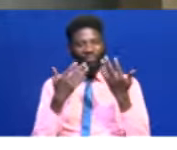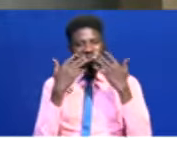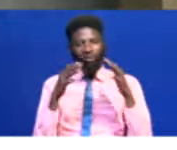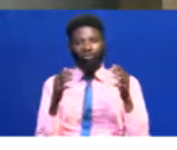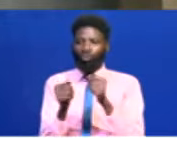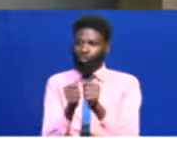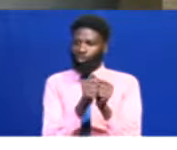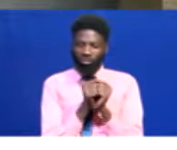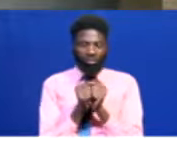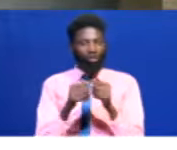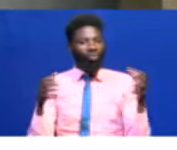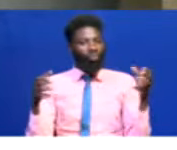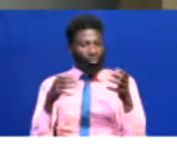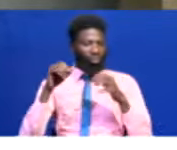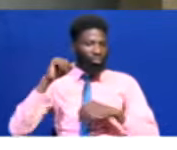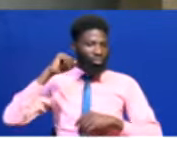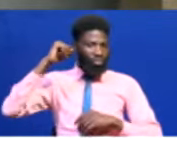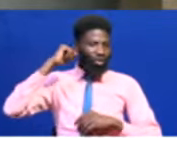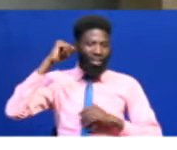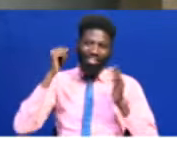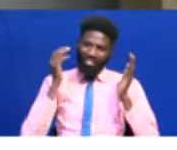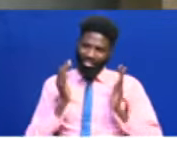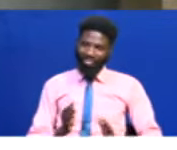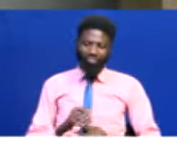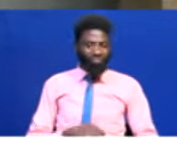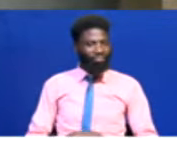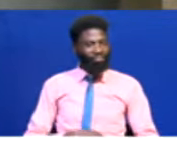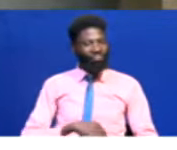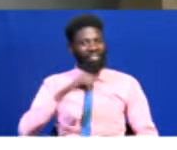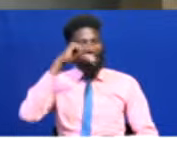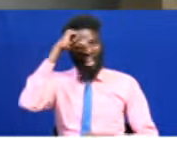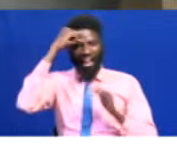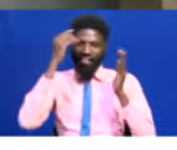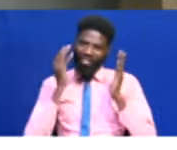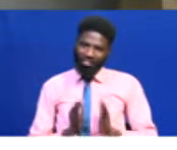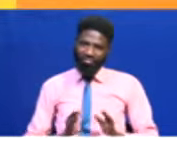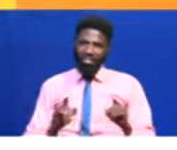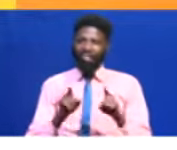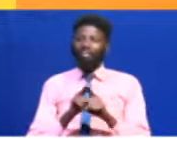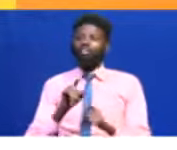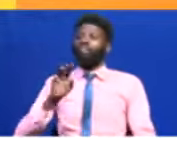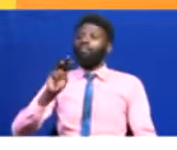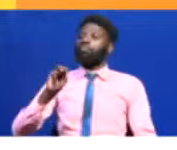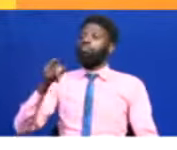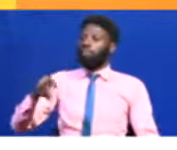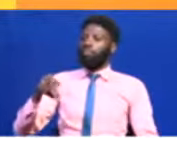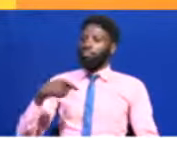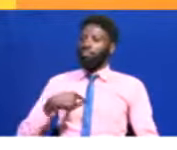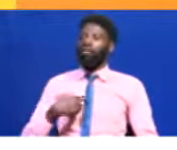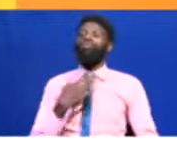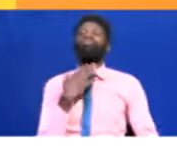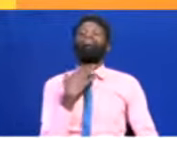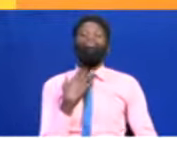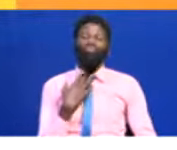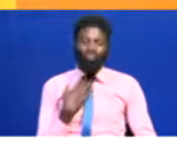politicians, with governors, with MPs, and I want to confess that we are all